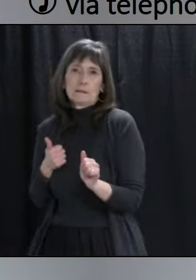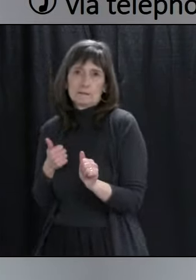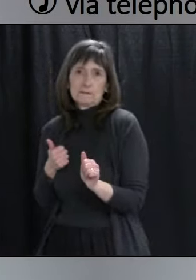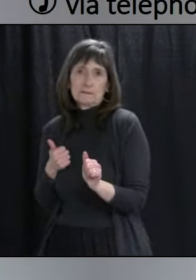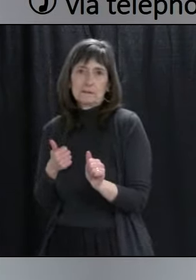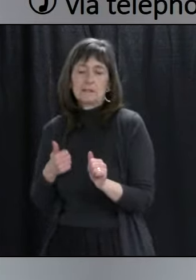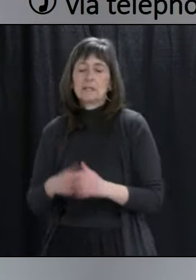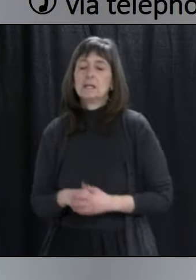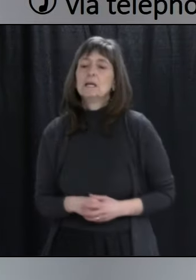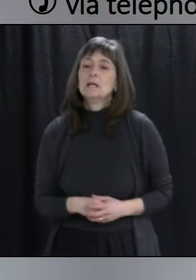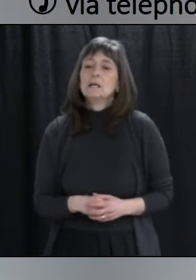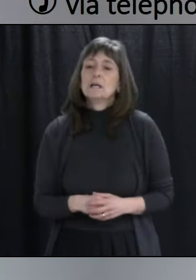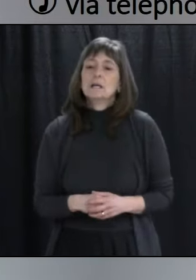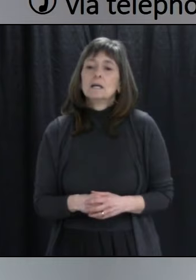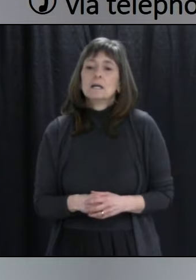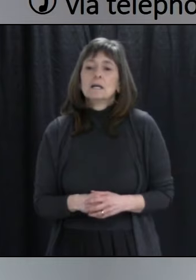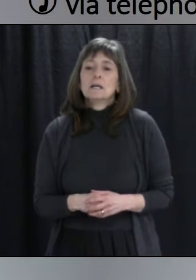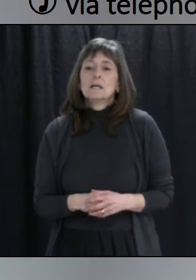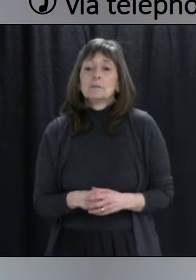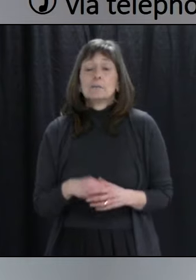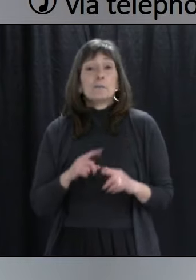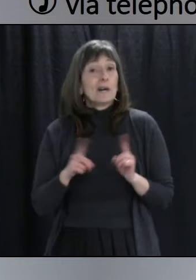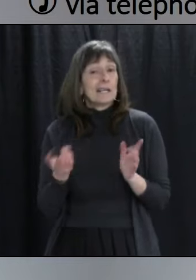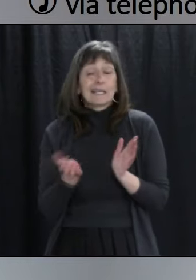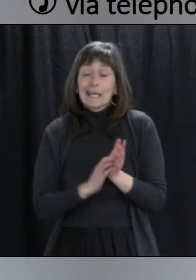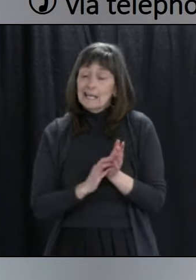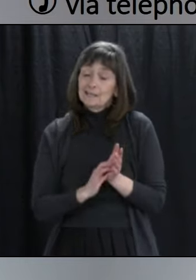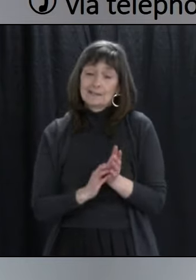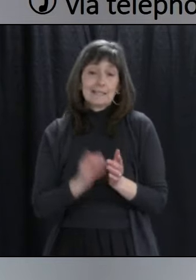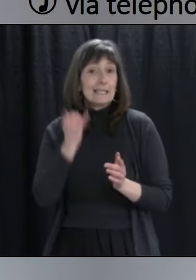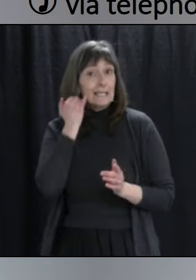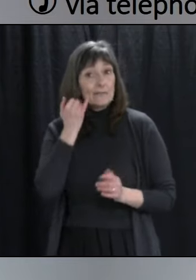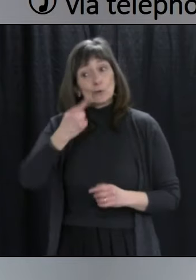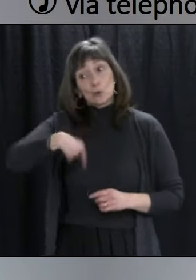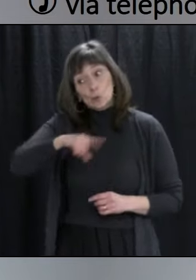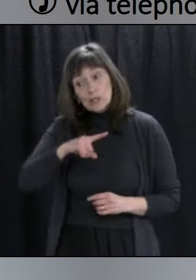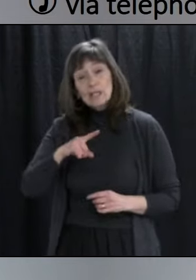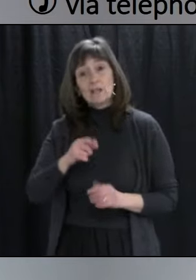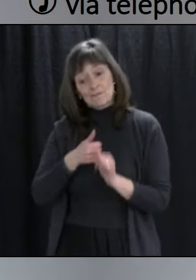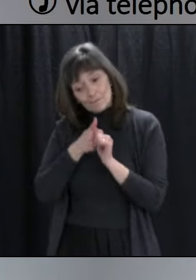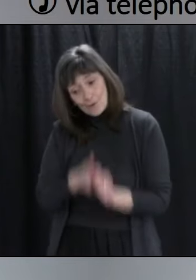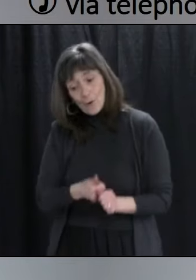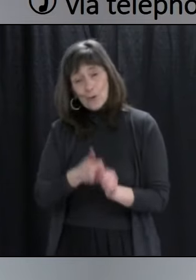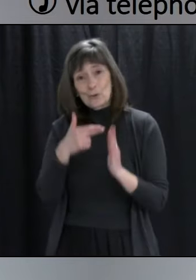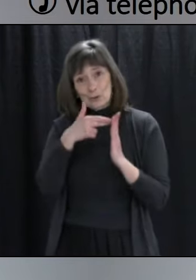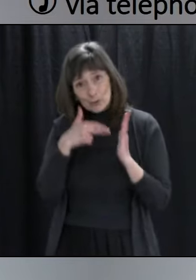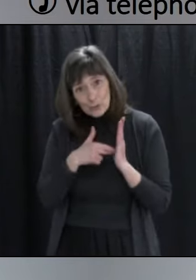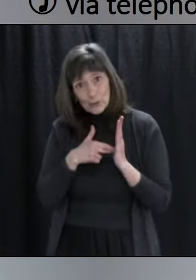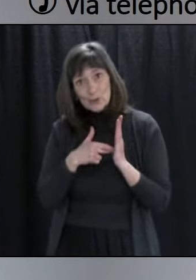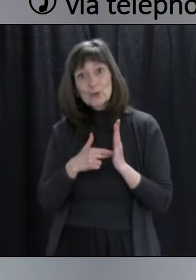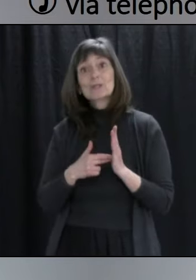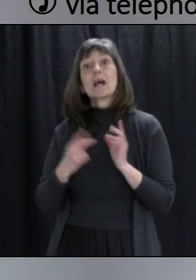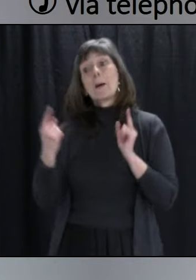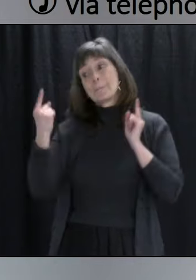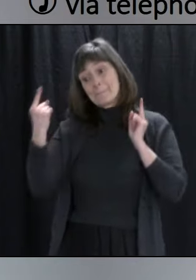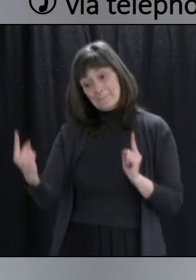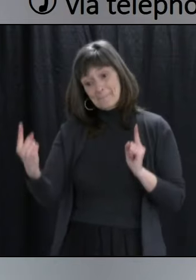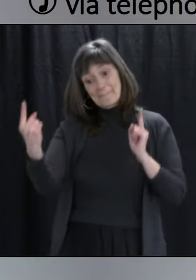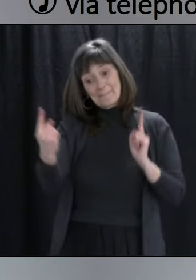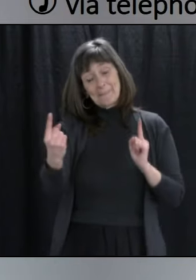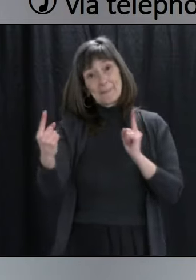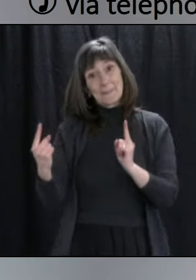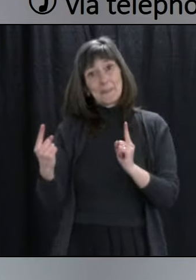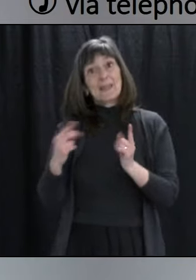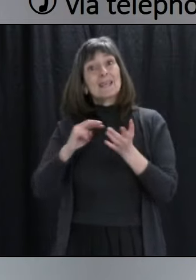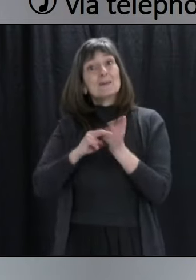have been successful with our physical distancing, we will see the peak arrive later, and it will be